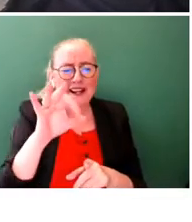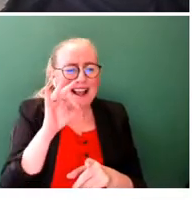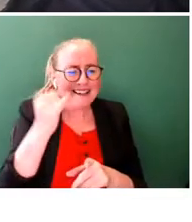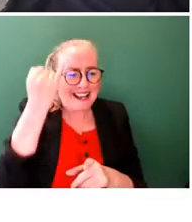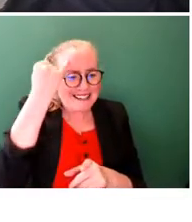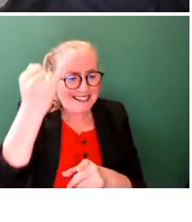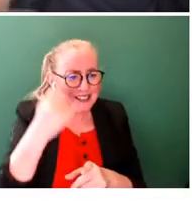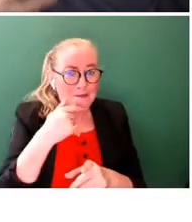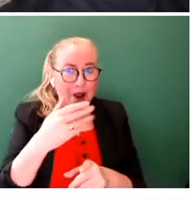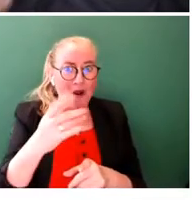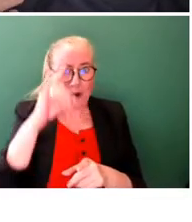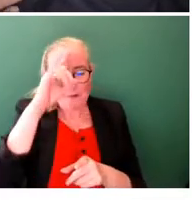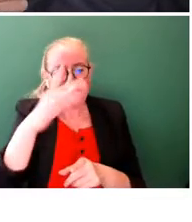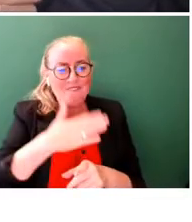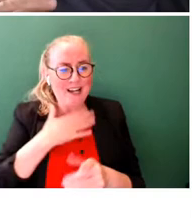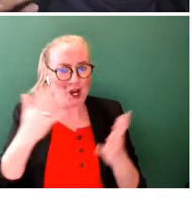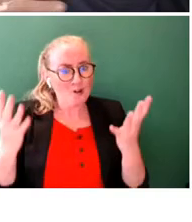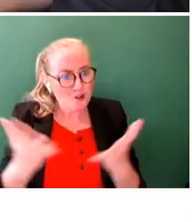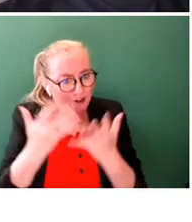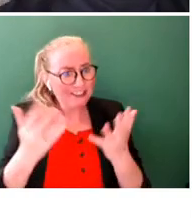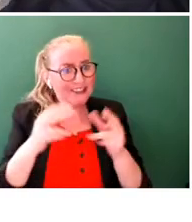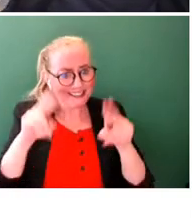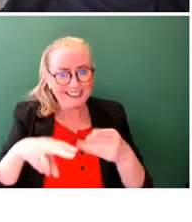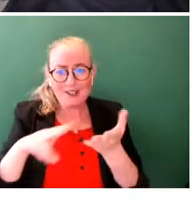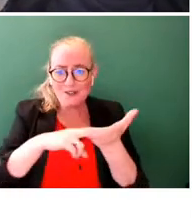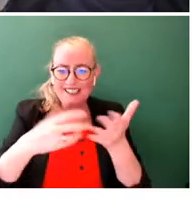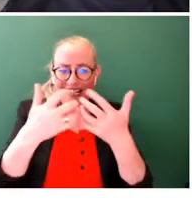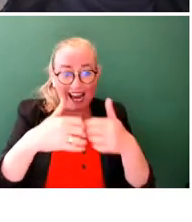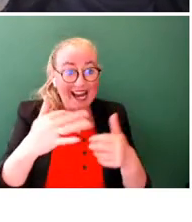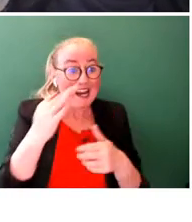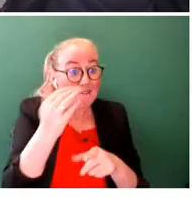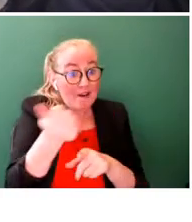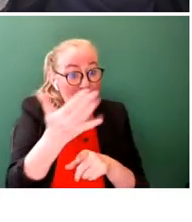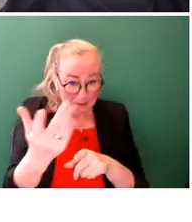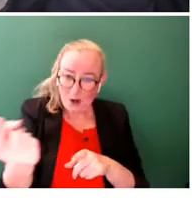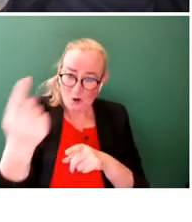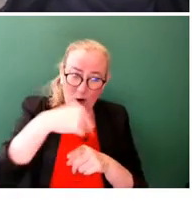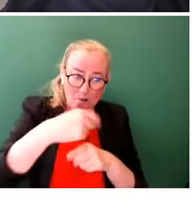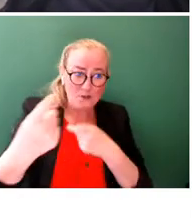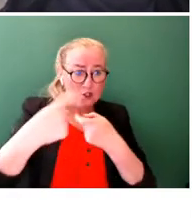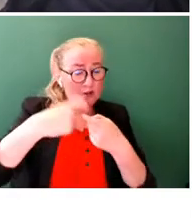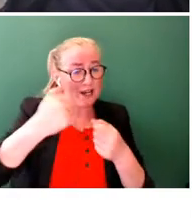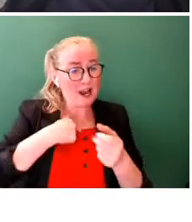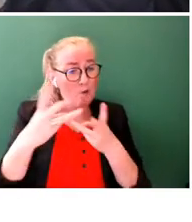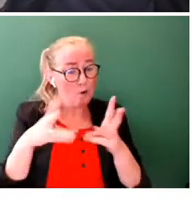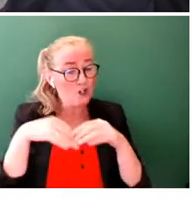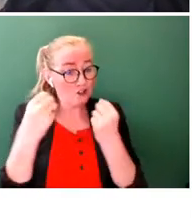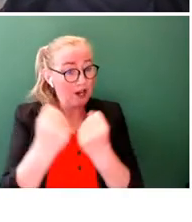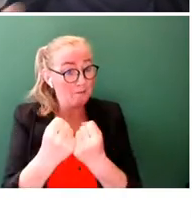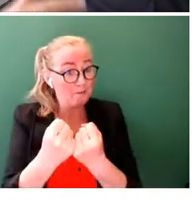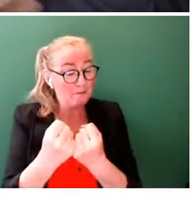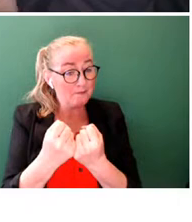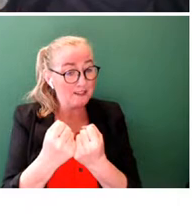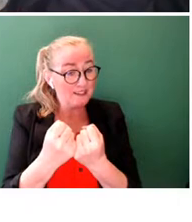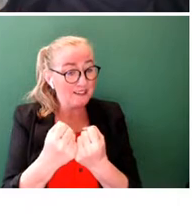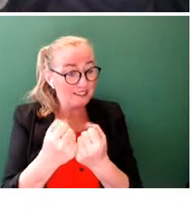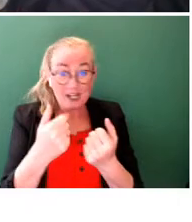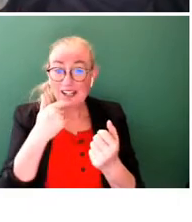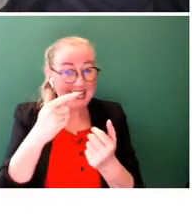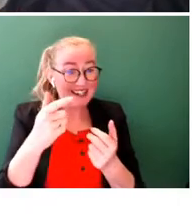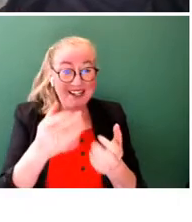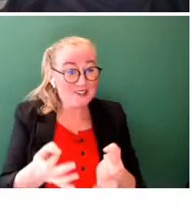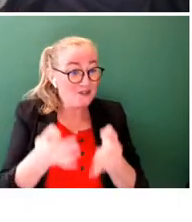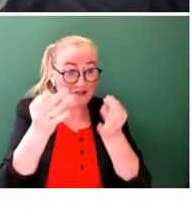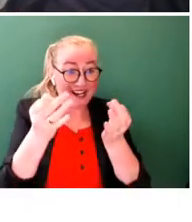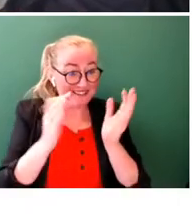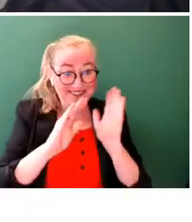some technologies. And definitely if you're available, come to one of our workshops. Juanita is amazing at delivering these.